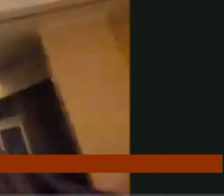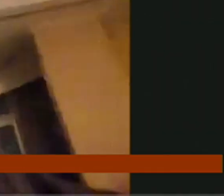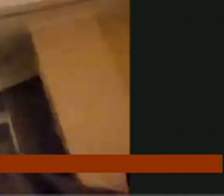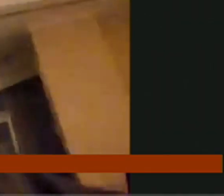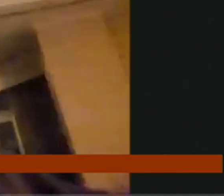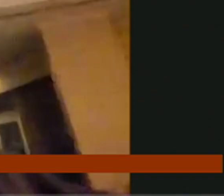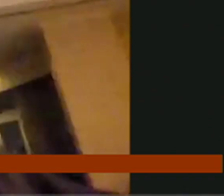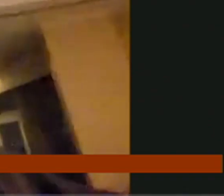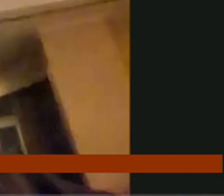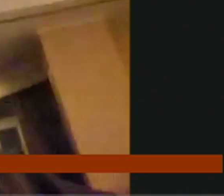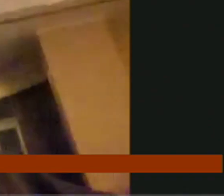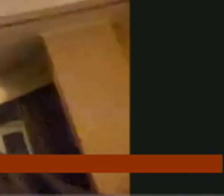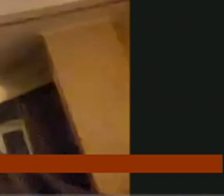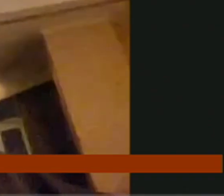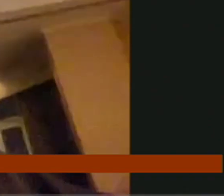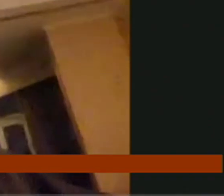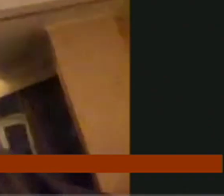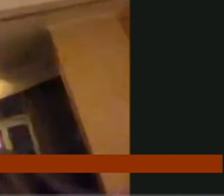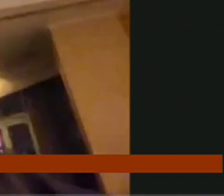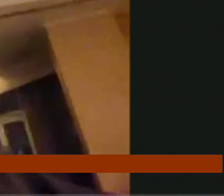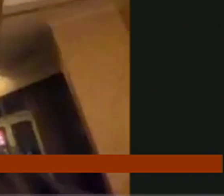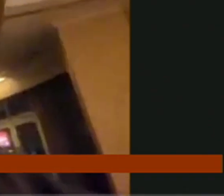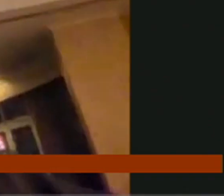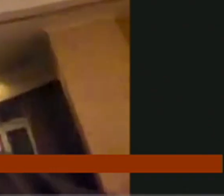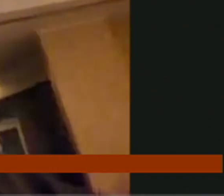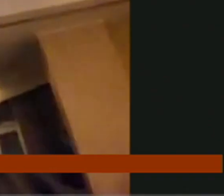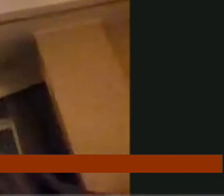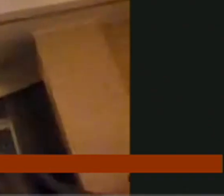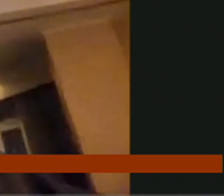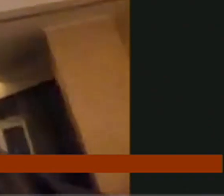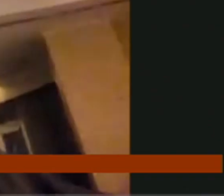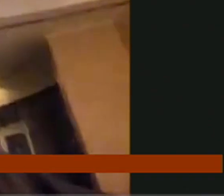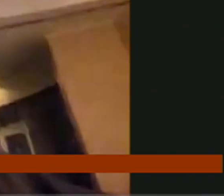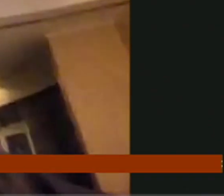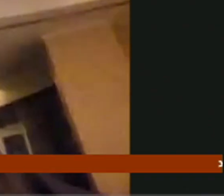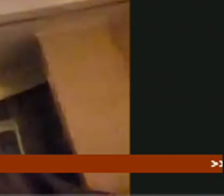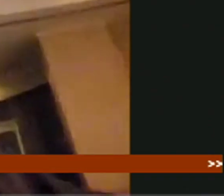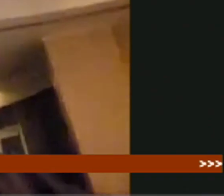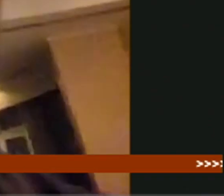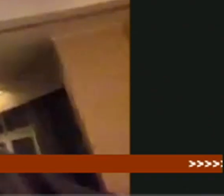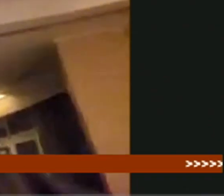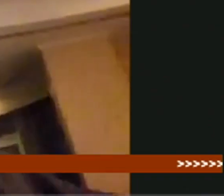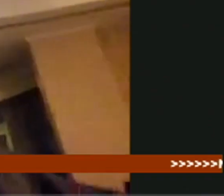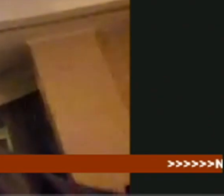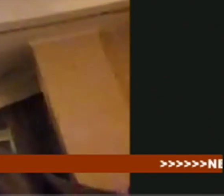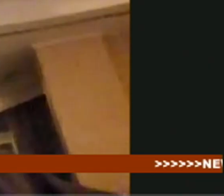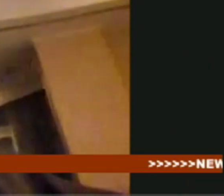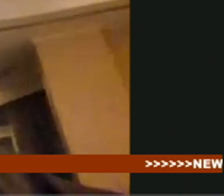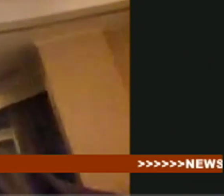Well, it's a very big challenge because the vehicles are not available. That's the first challenge.